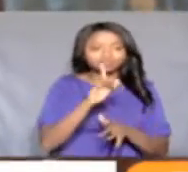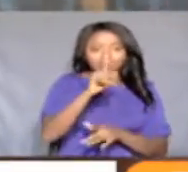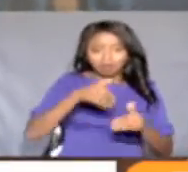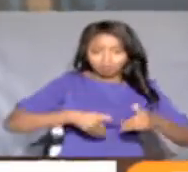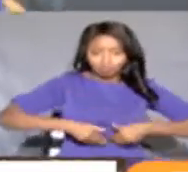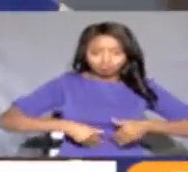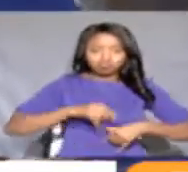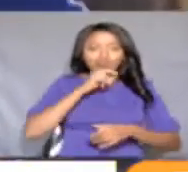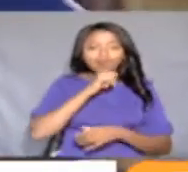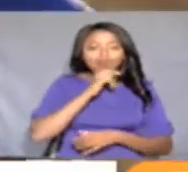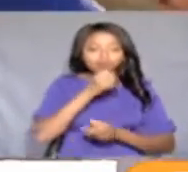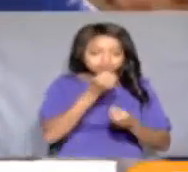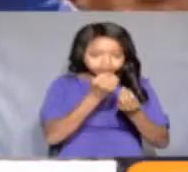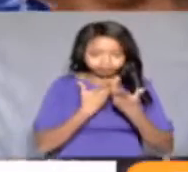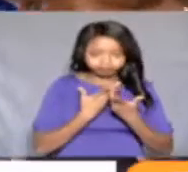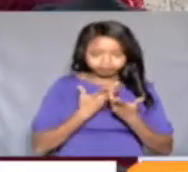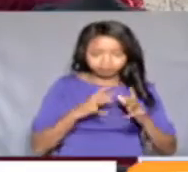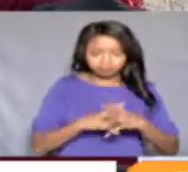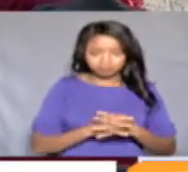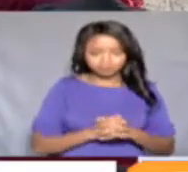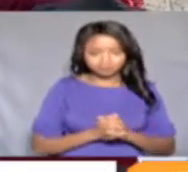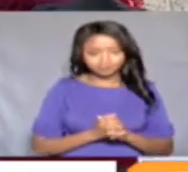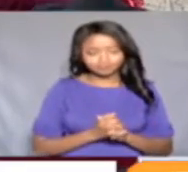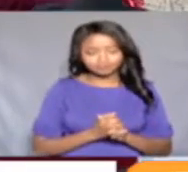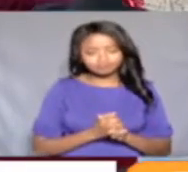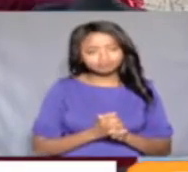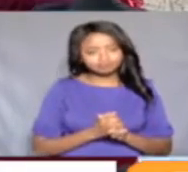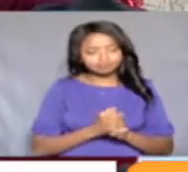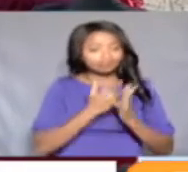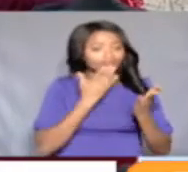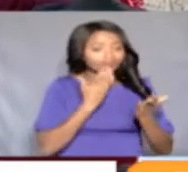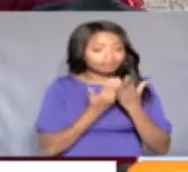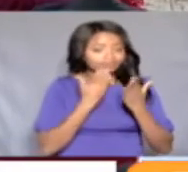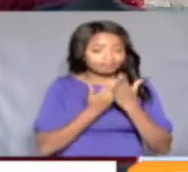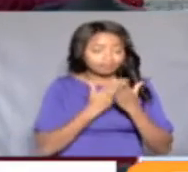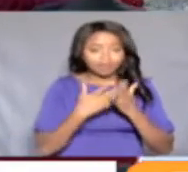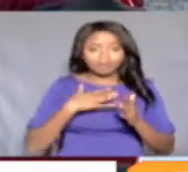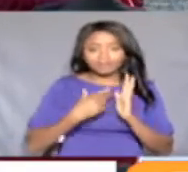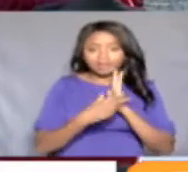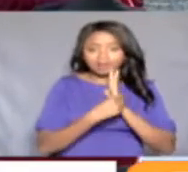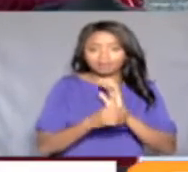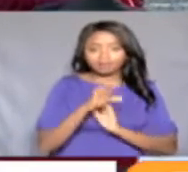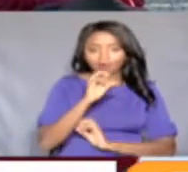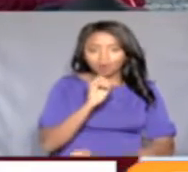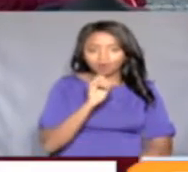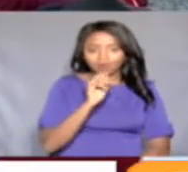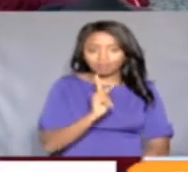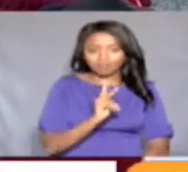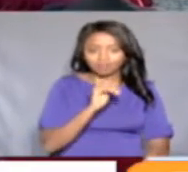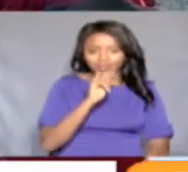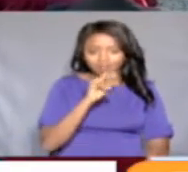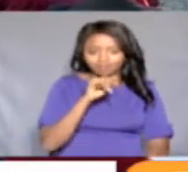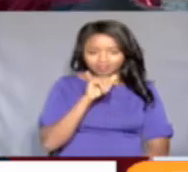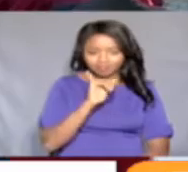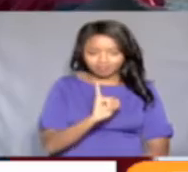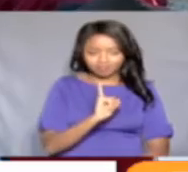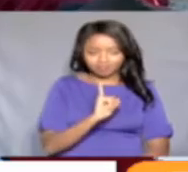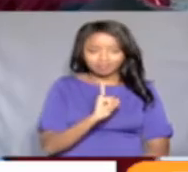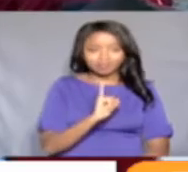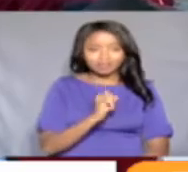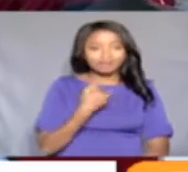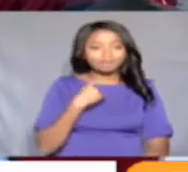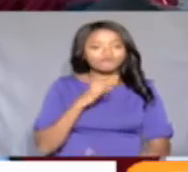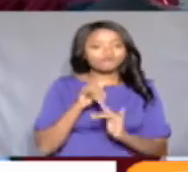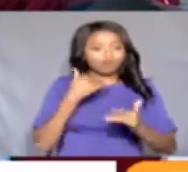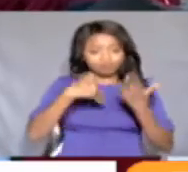mmoja aweze kutumalizia. Thank you. My name is Okinyi Kevin from the University of Nairobi, and my question goes